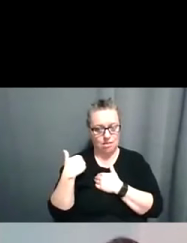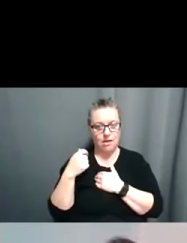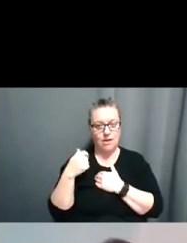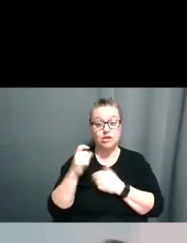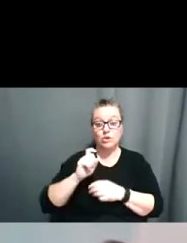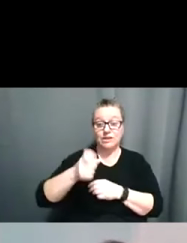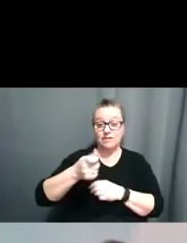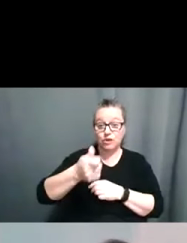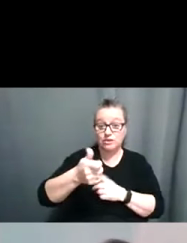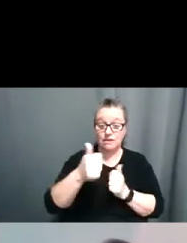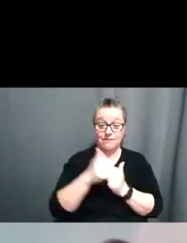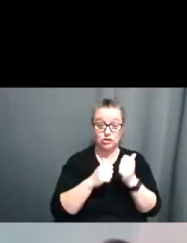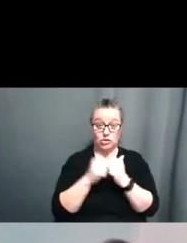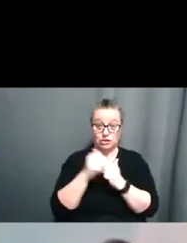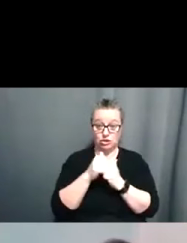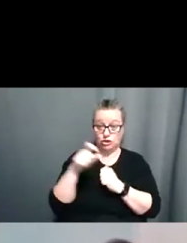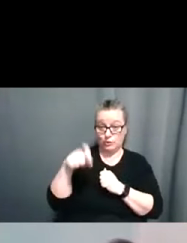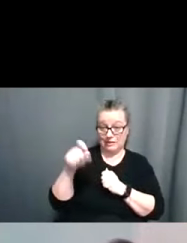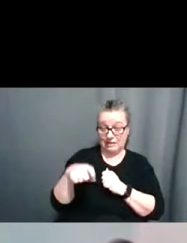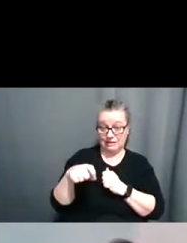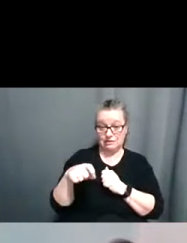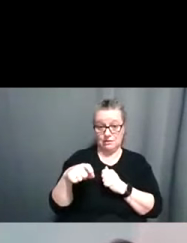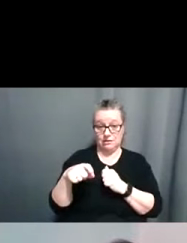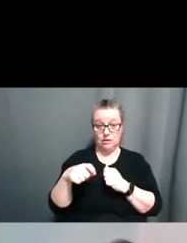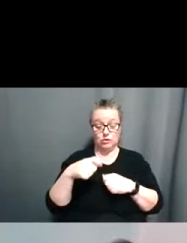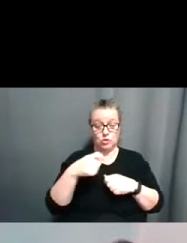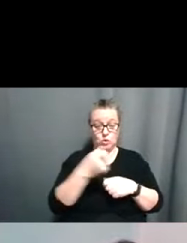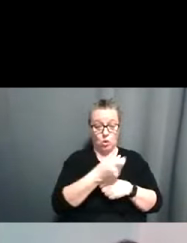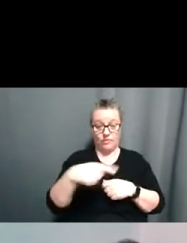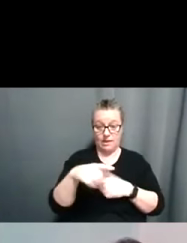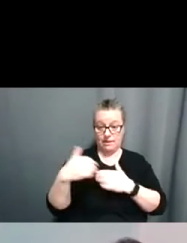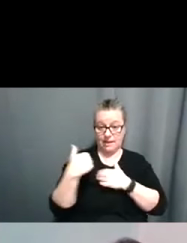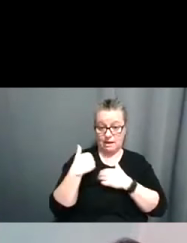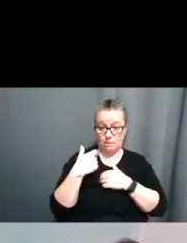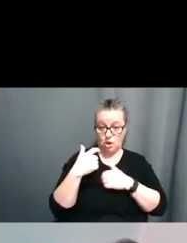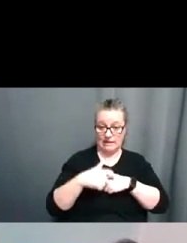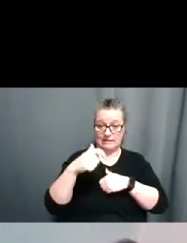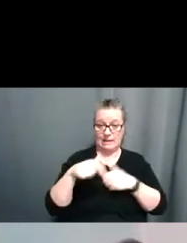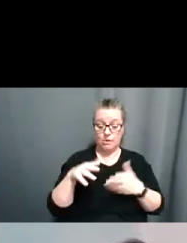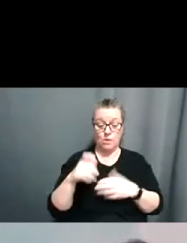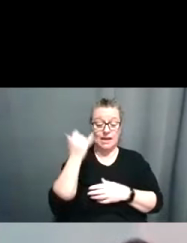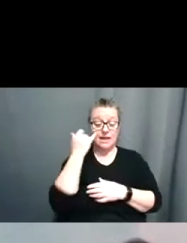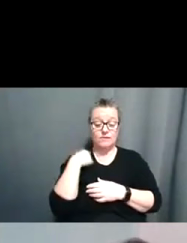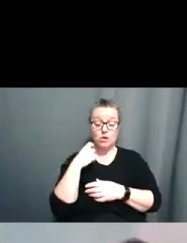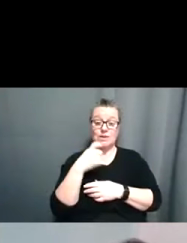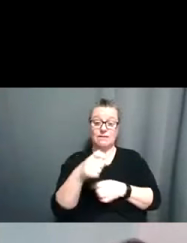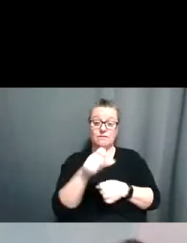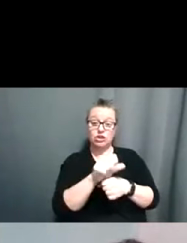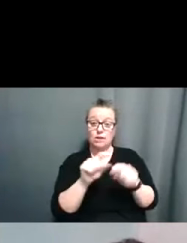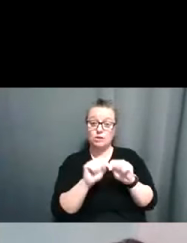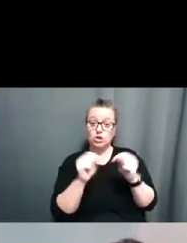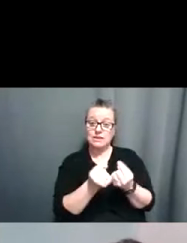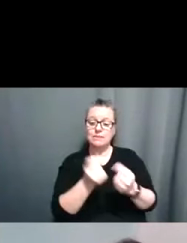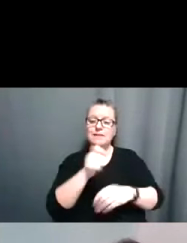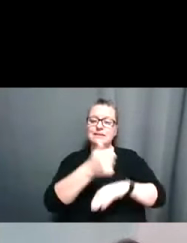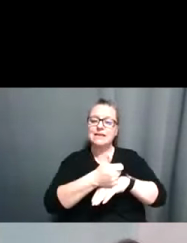yourself the structure you need to hold others accountable in a timely way? If you delegate a task to your team, make sure that you set a deadline that